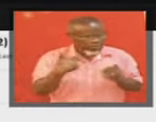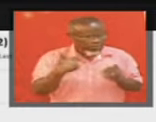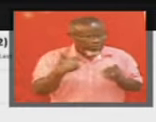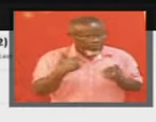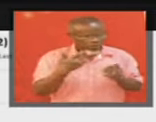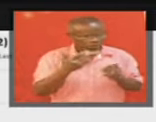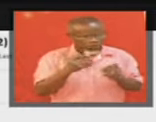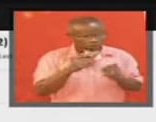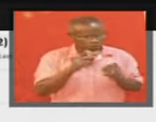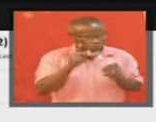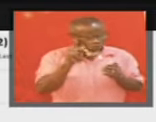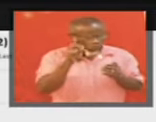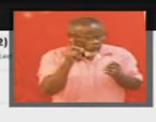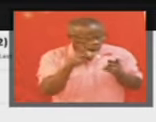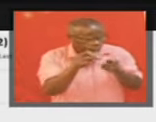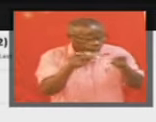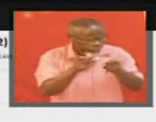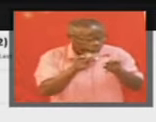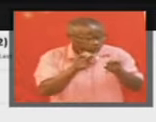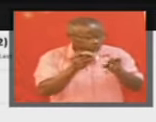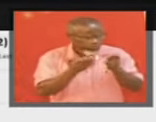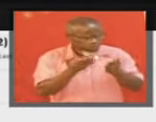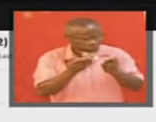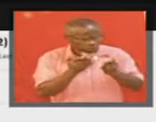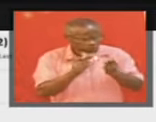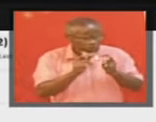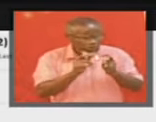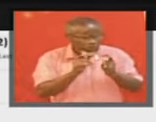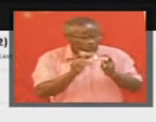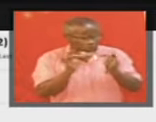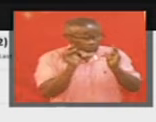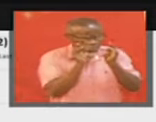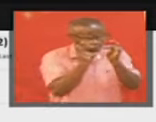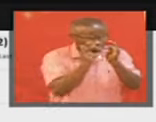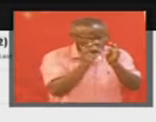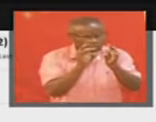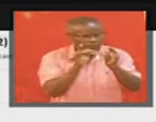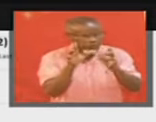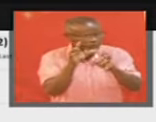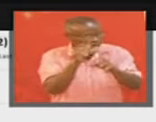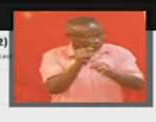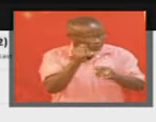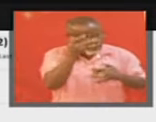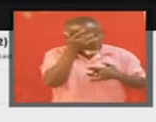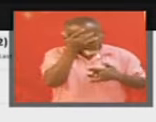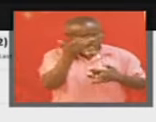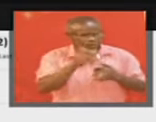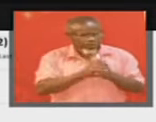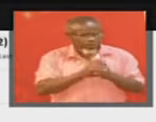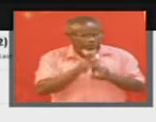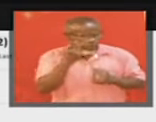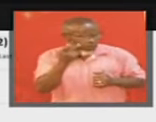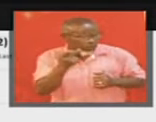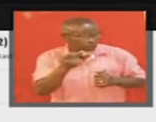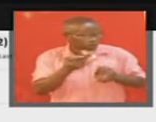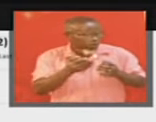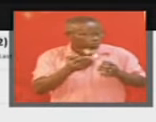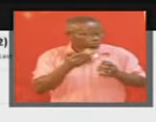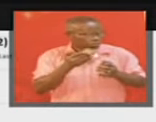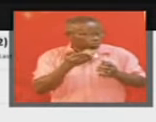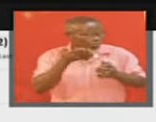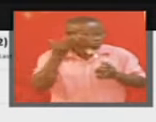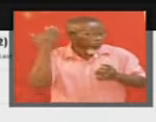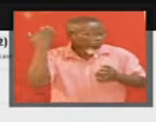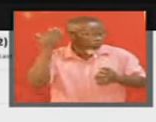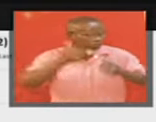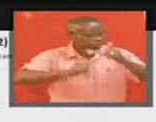source exposure of susceptible to infected individuals. If you look at the activities that were taking place around that time,